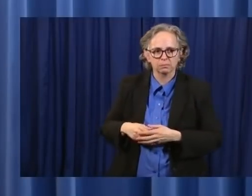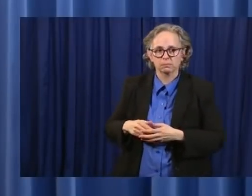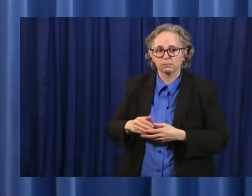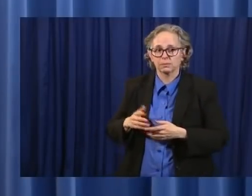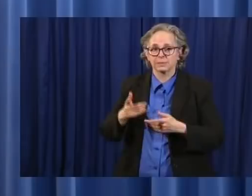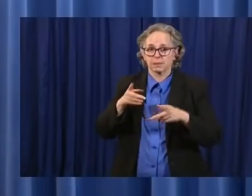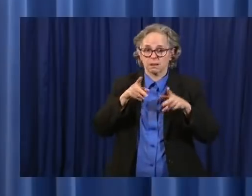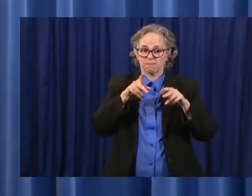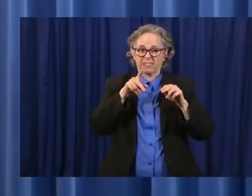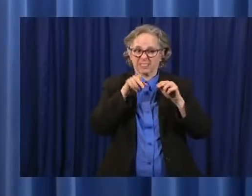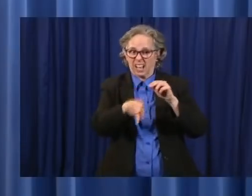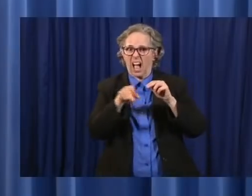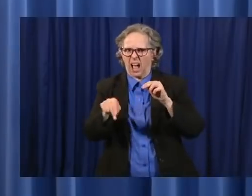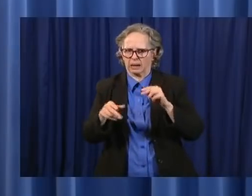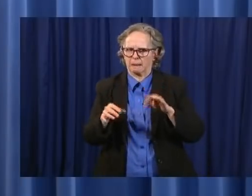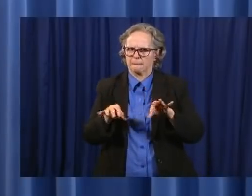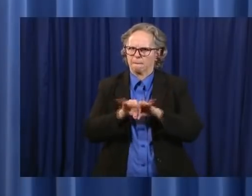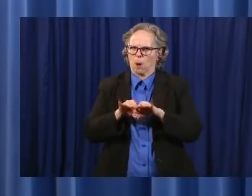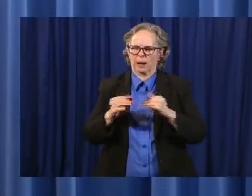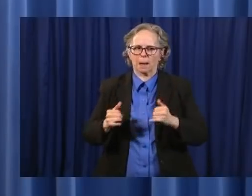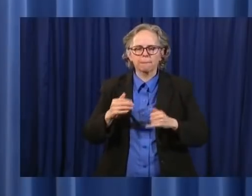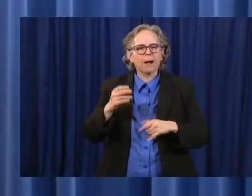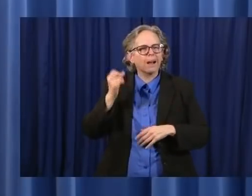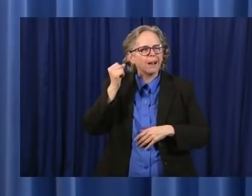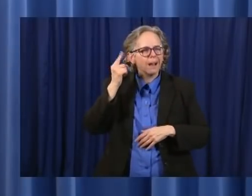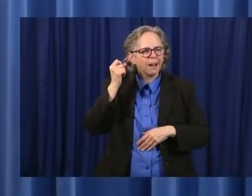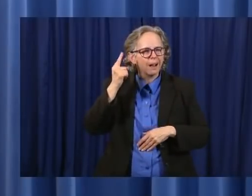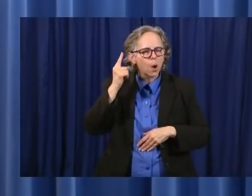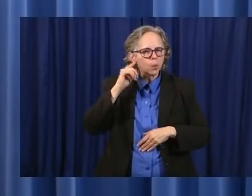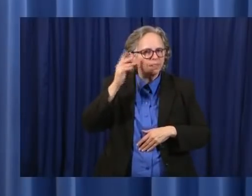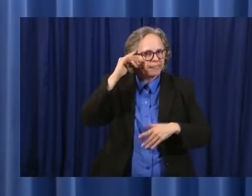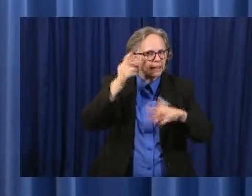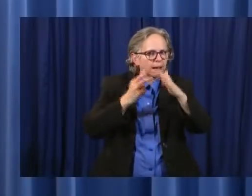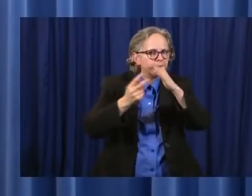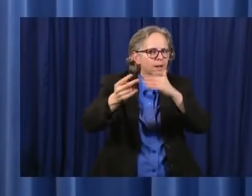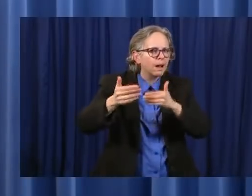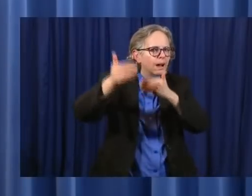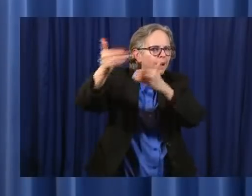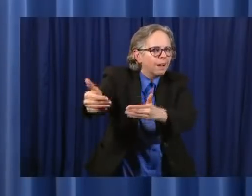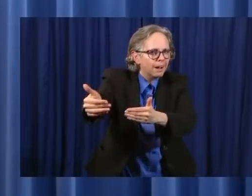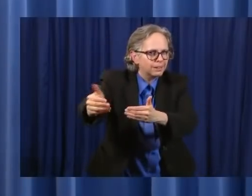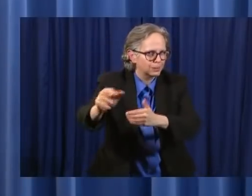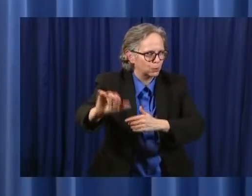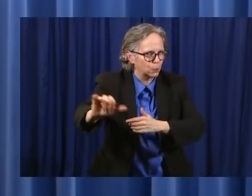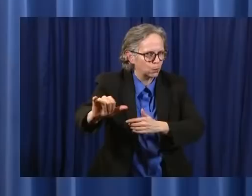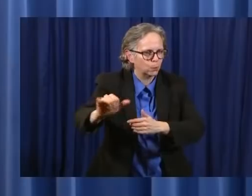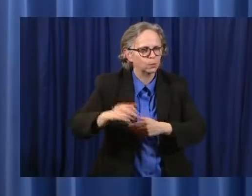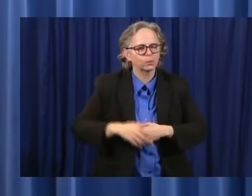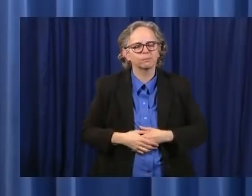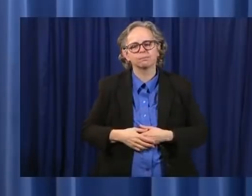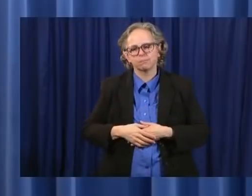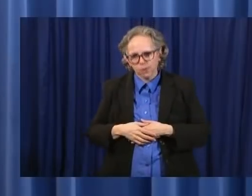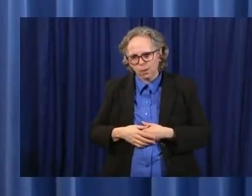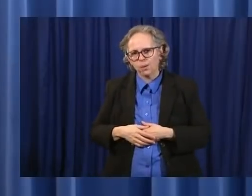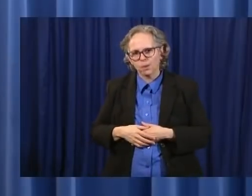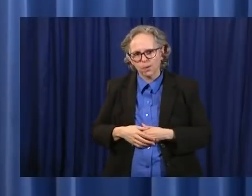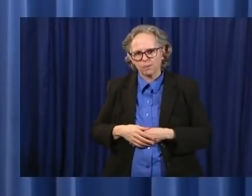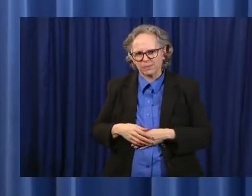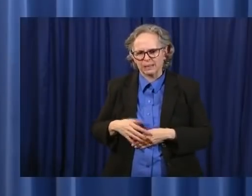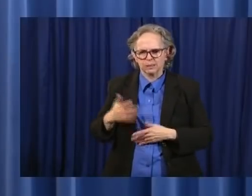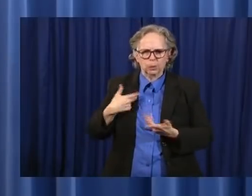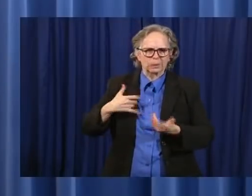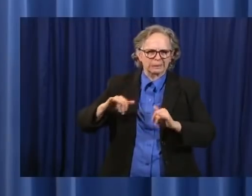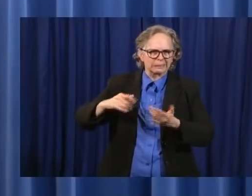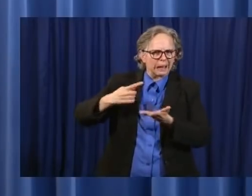important, but also that will set the tone for where we go from here. And being able to make the